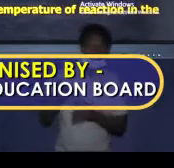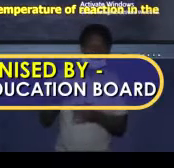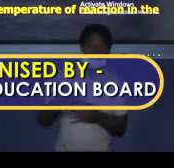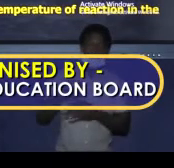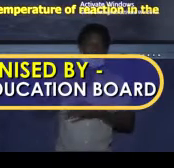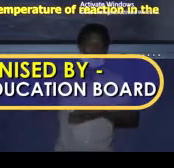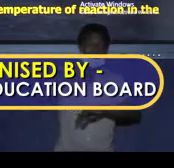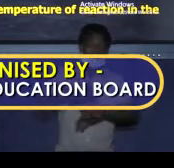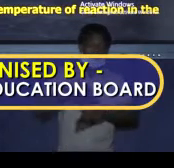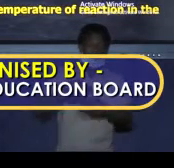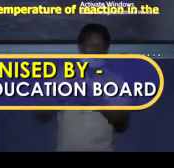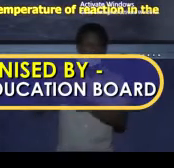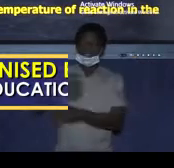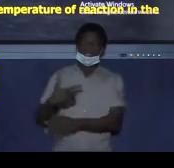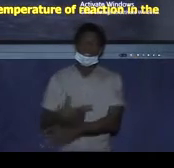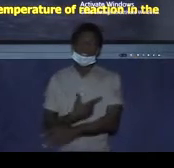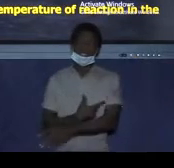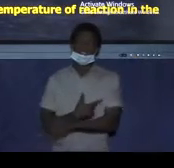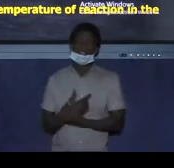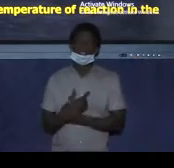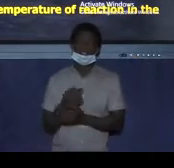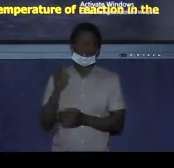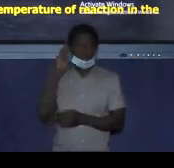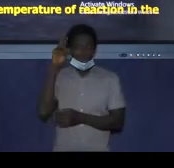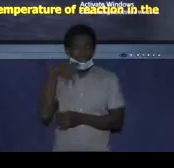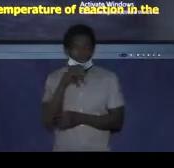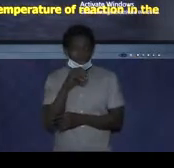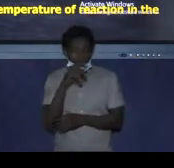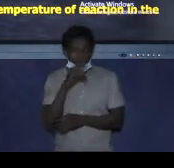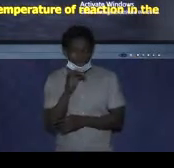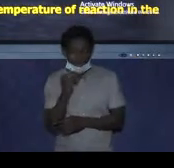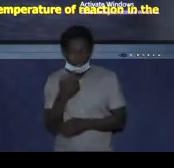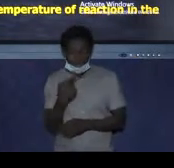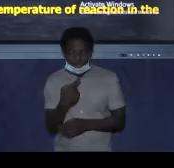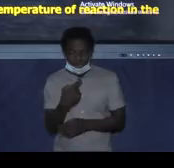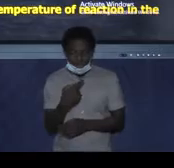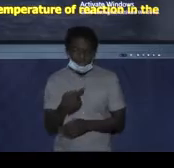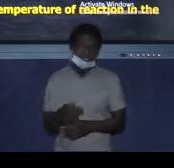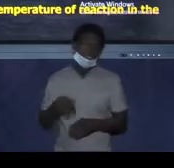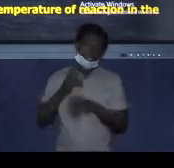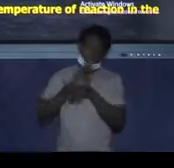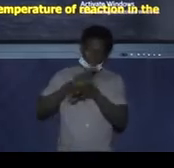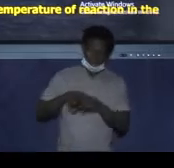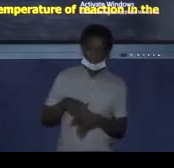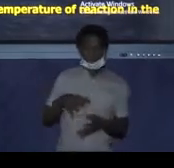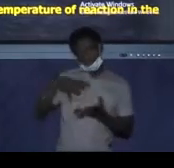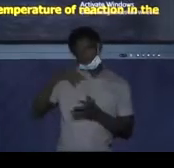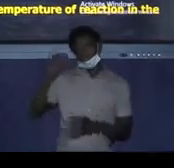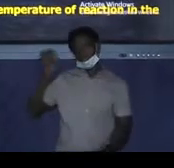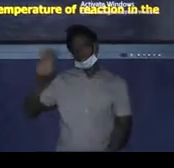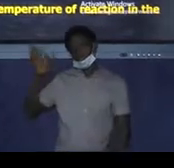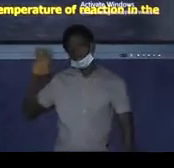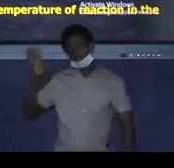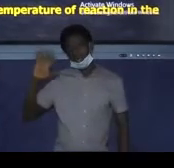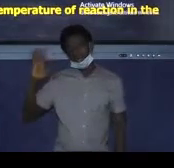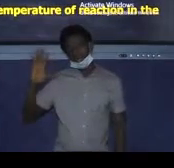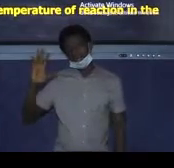lesson. Until next time, next lesson, Uncle Popo says, keep on